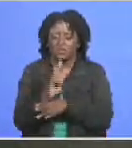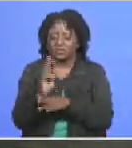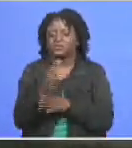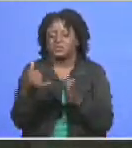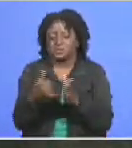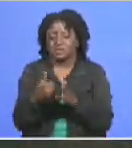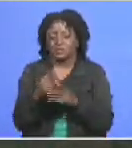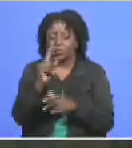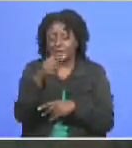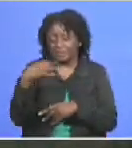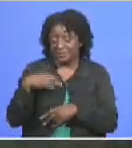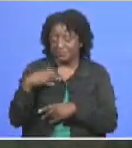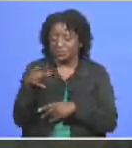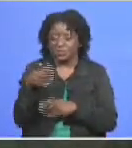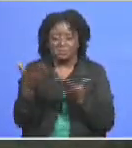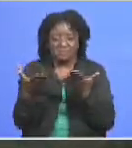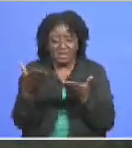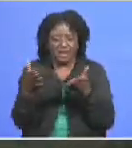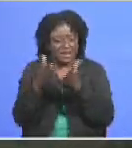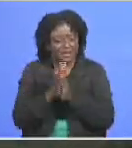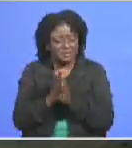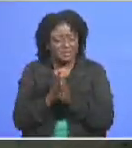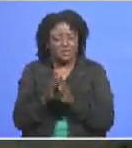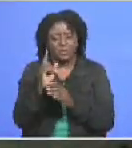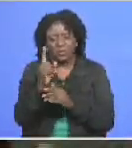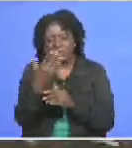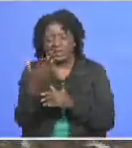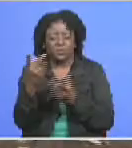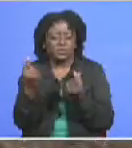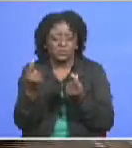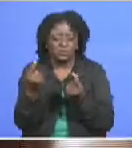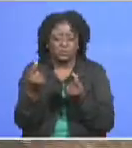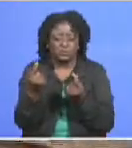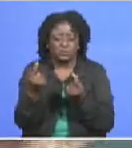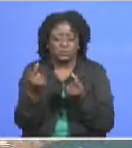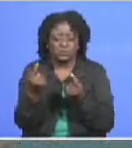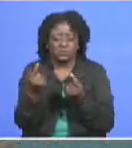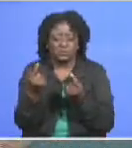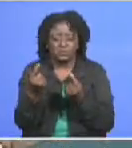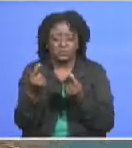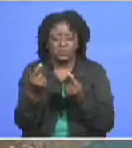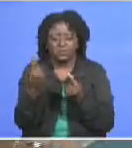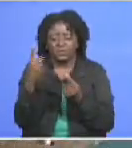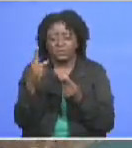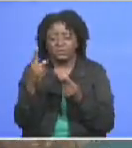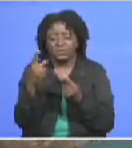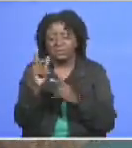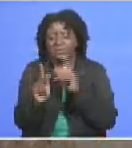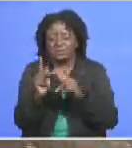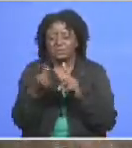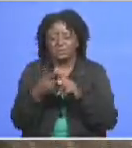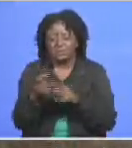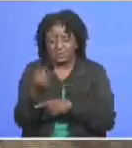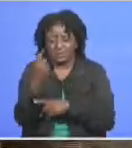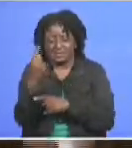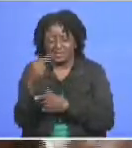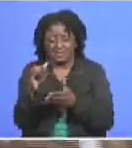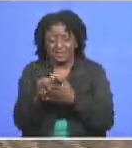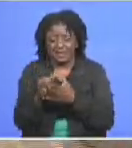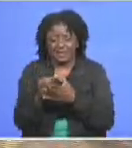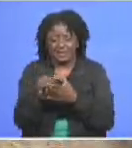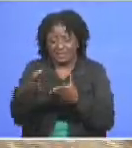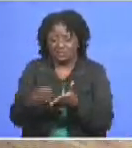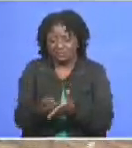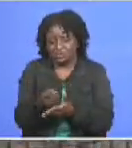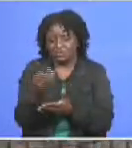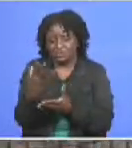what are the benefits, you may ask? Two of the things we actually do with it is just enrichment, and just for people to kind of get an understanding of that. Enrichment is